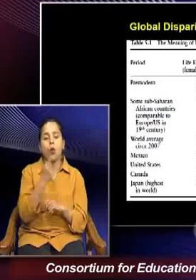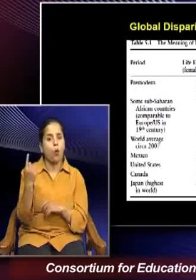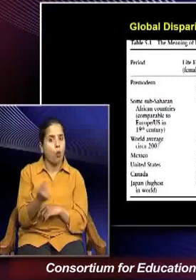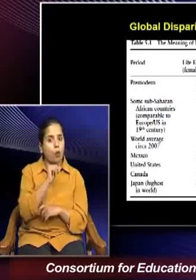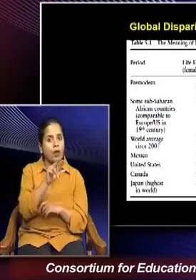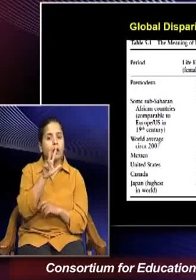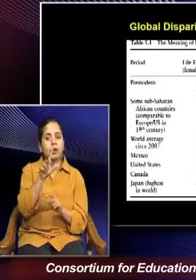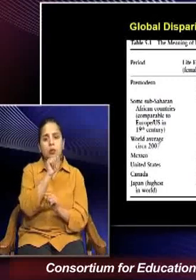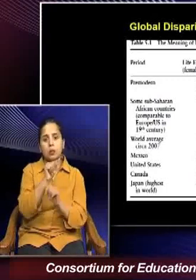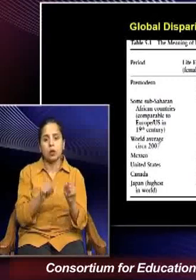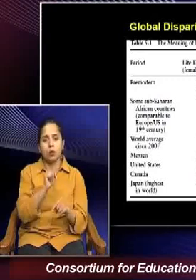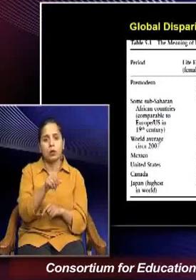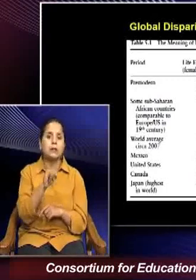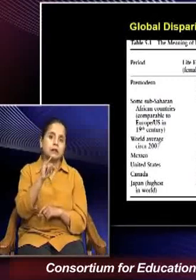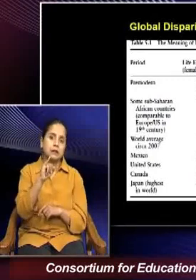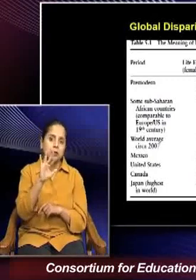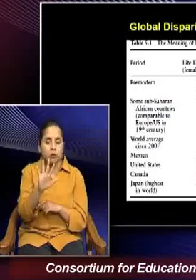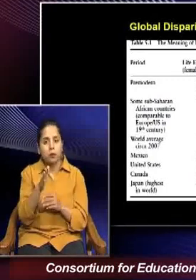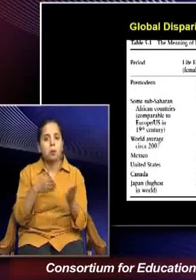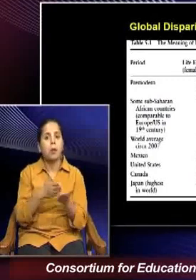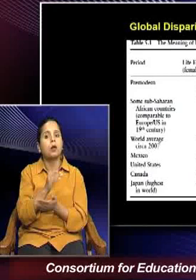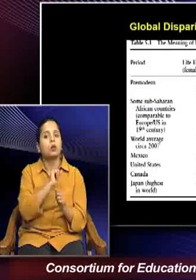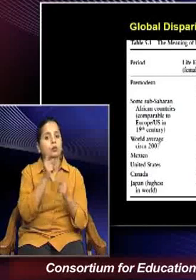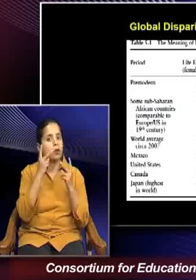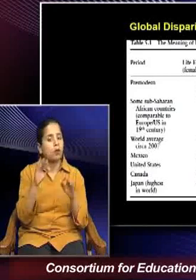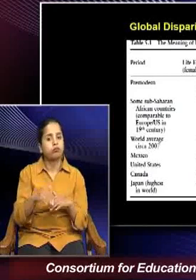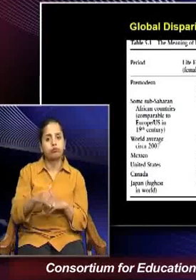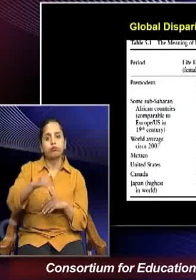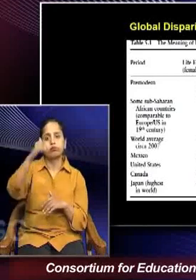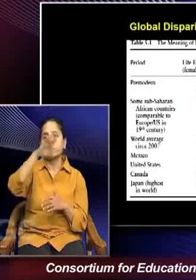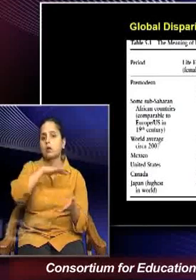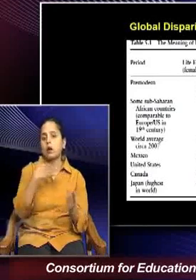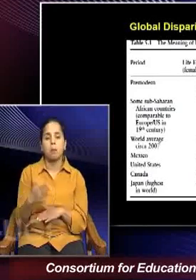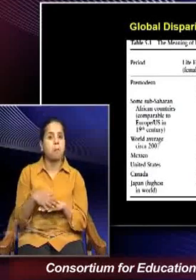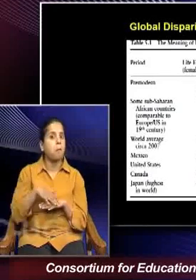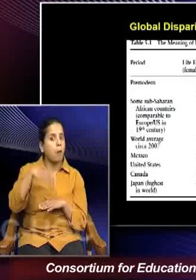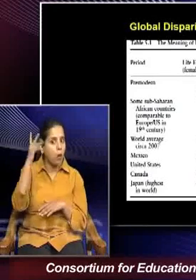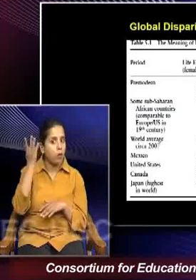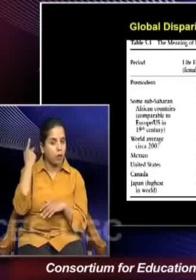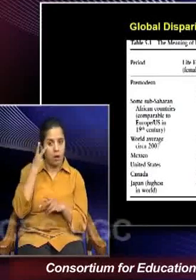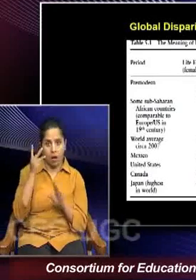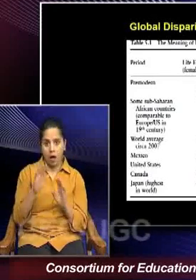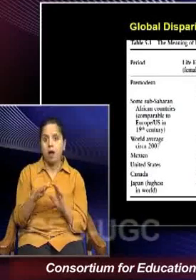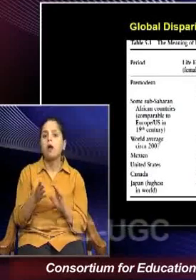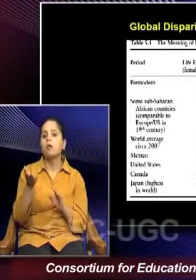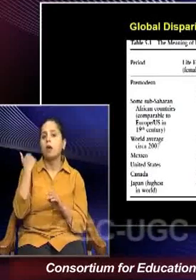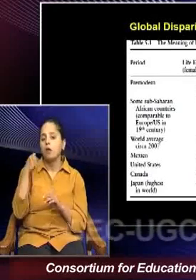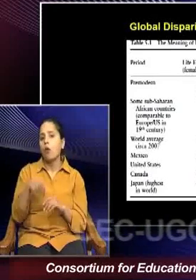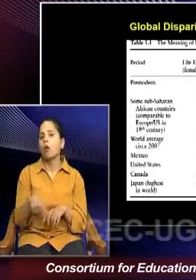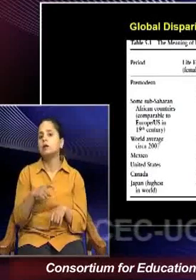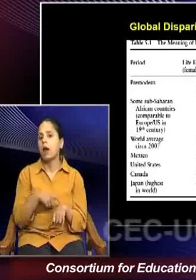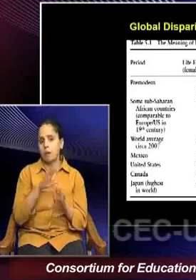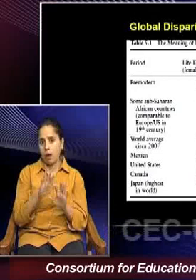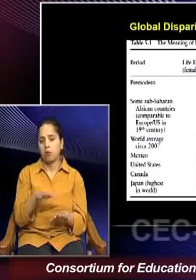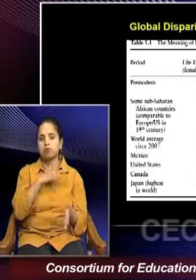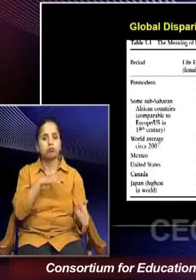see their, 65th birthday. So that was the kind of the risk of death which existed in the pre-modern times. So